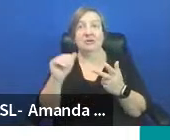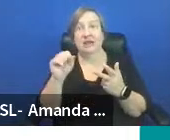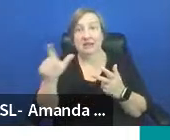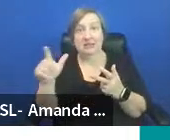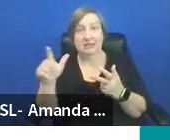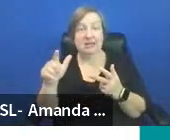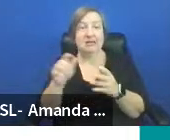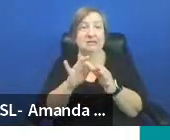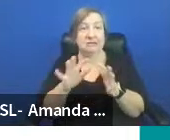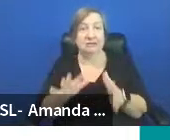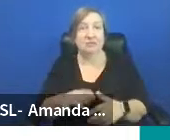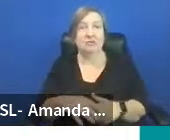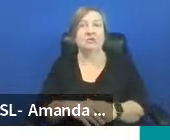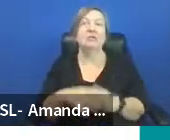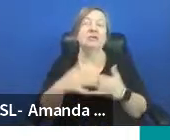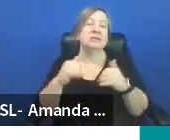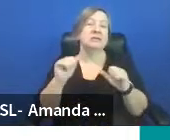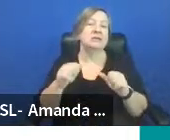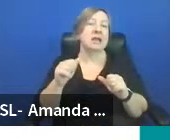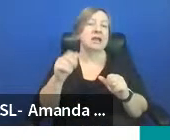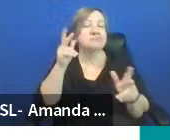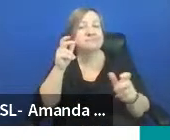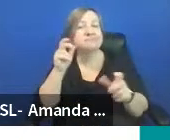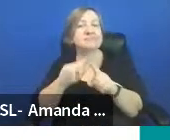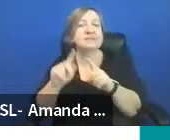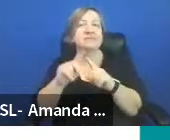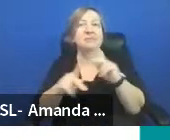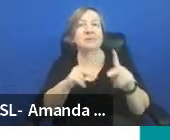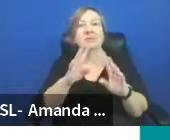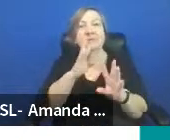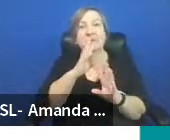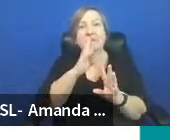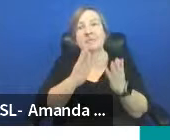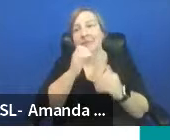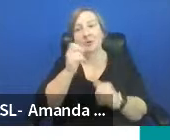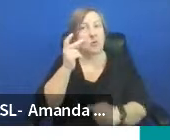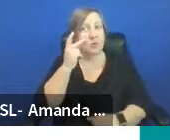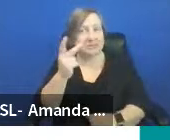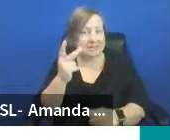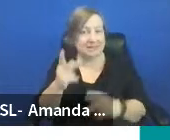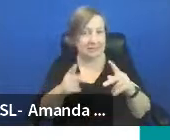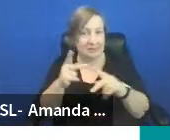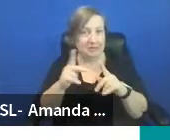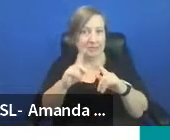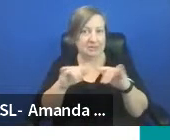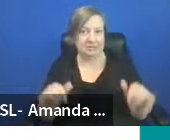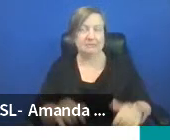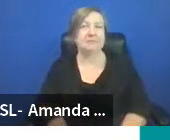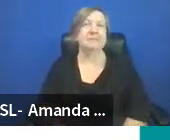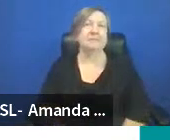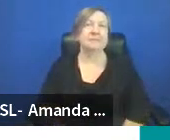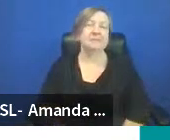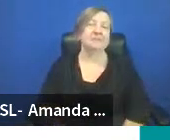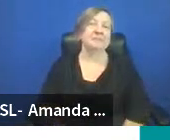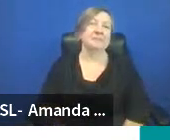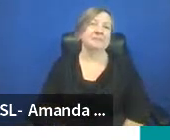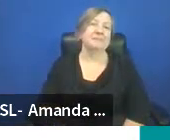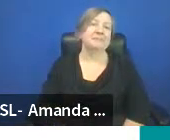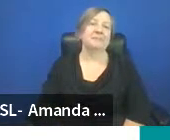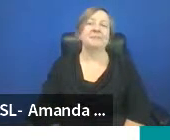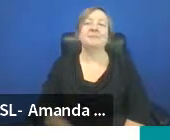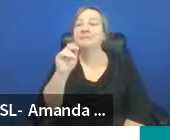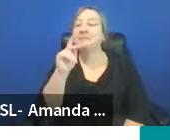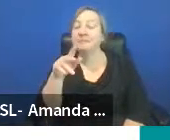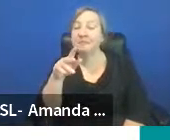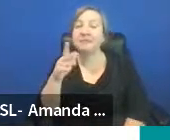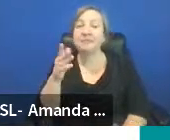interpreter. You will still be able to hear different people speaking, but may not see them. Next slide, please. And just a reminder